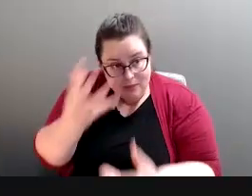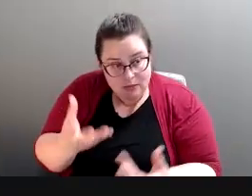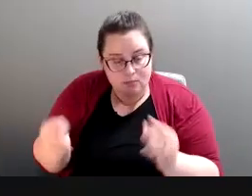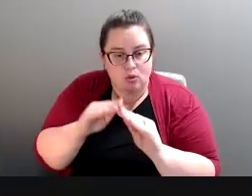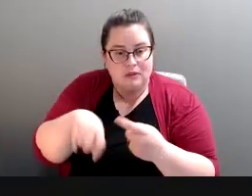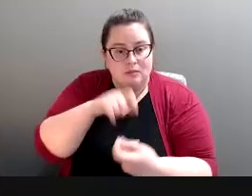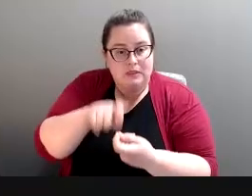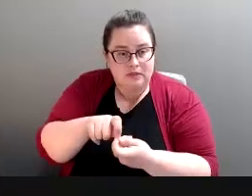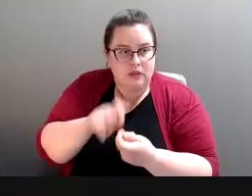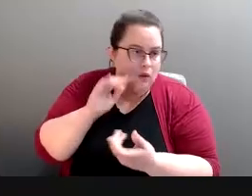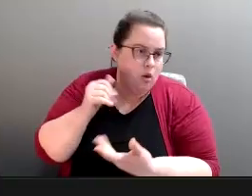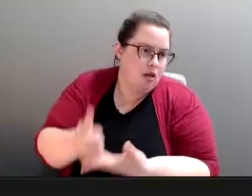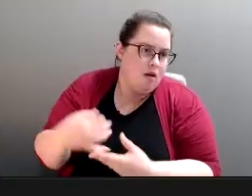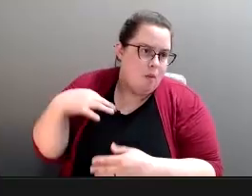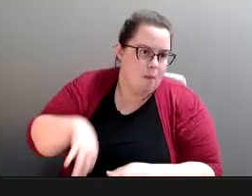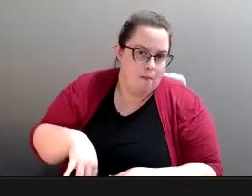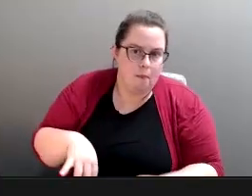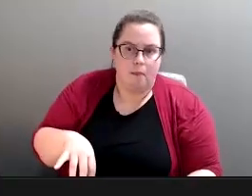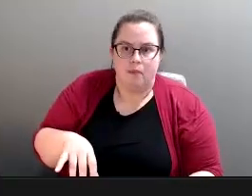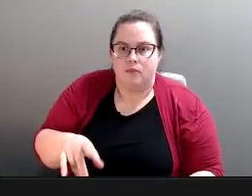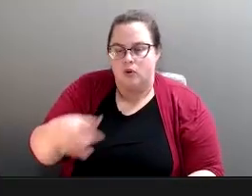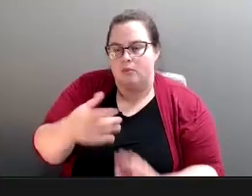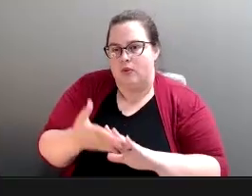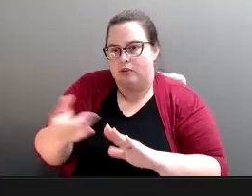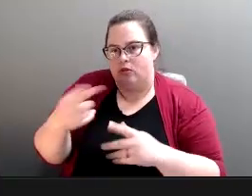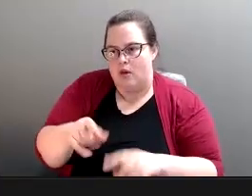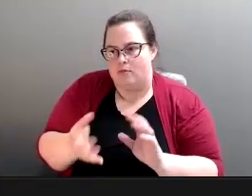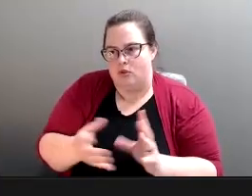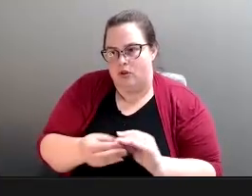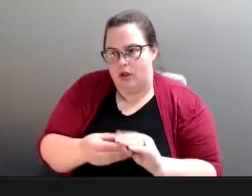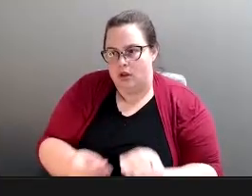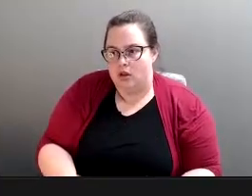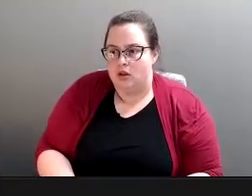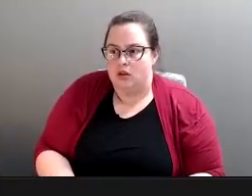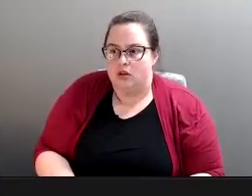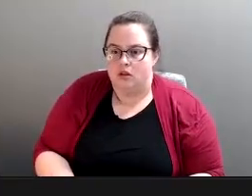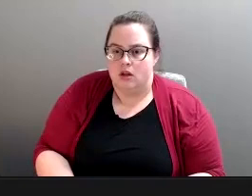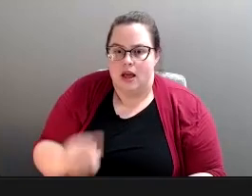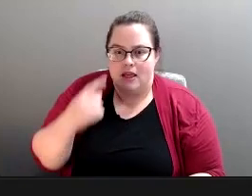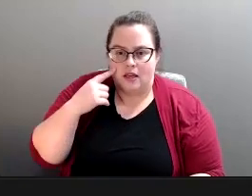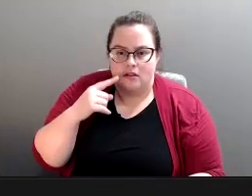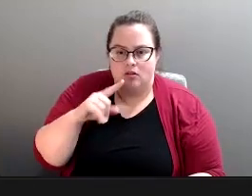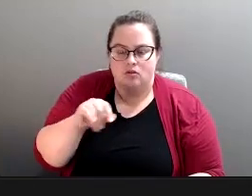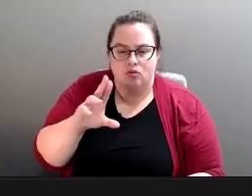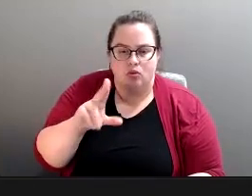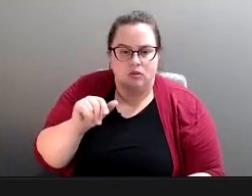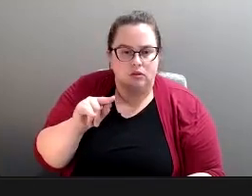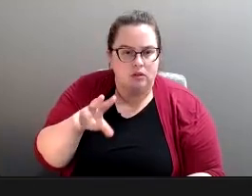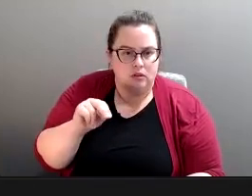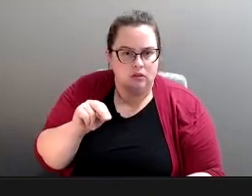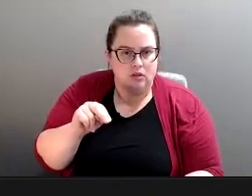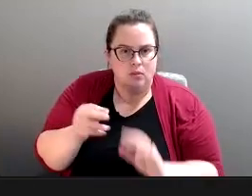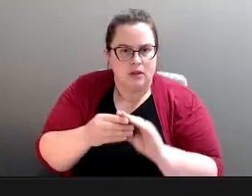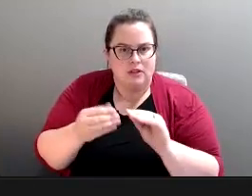it helps out. You'll see here that I'm gonna go and run this while I'm talking. And I think Zoltan, when you talked about like anything in excess,